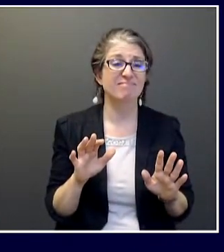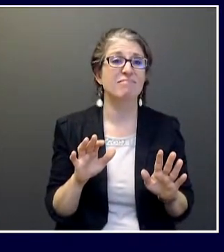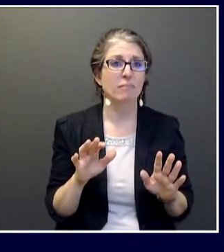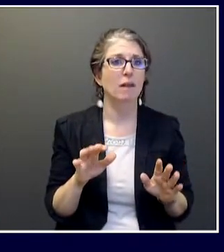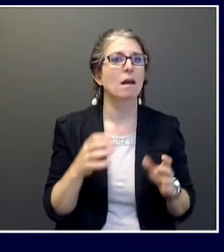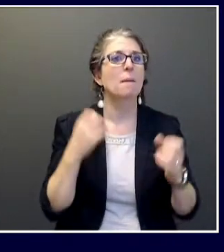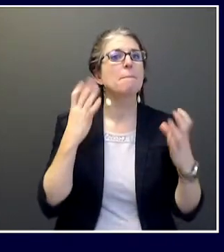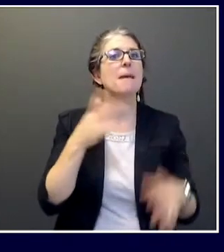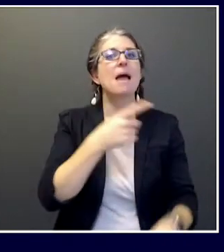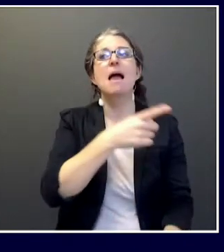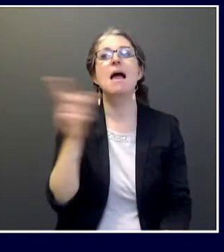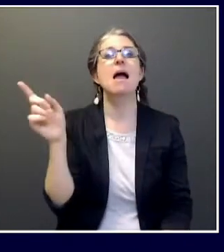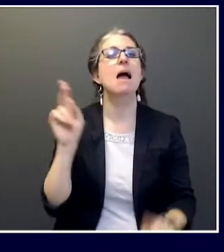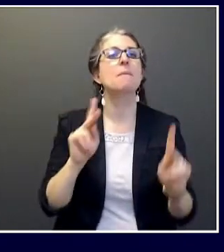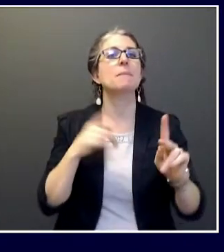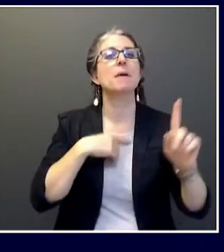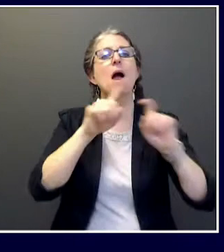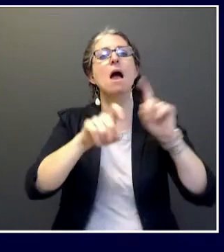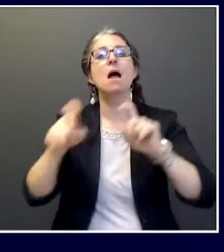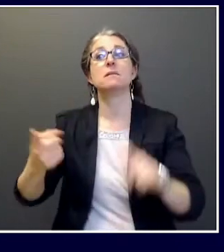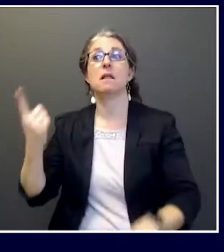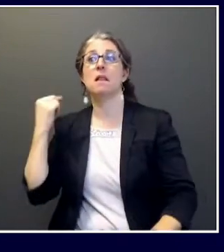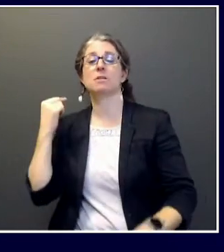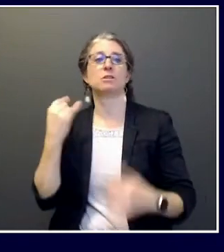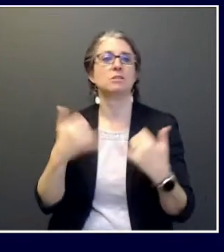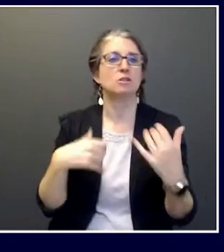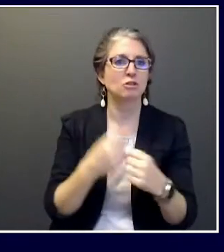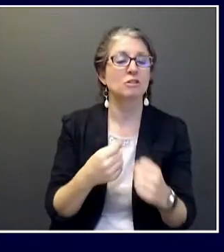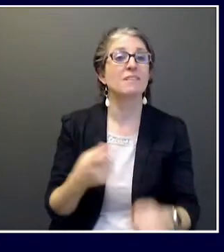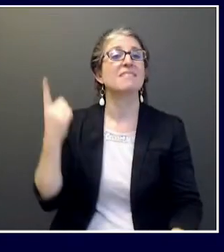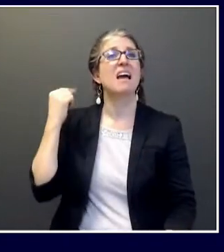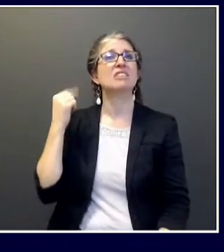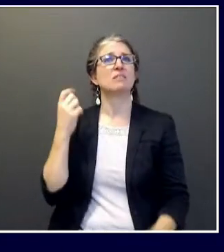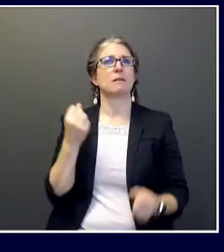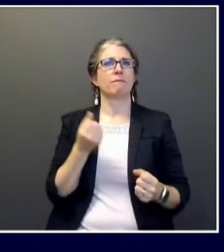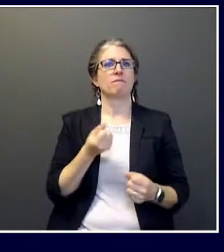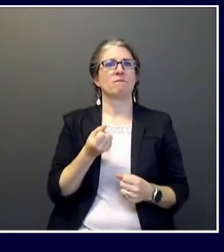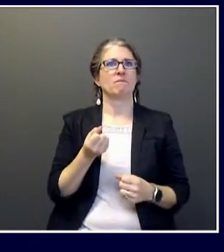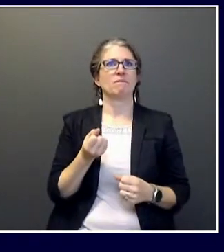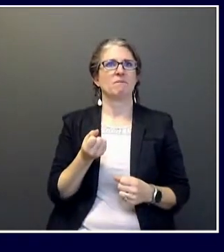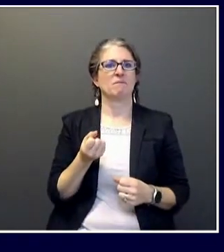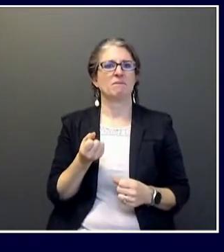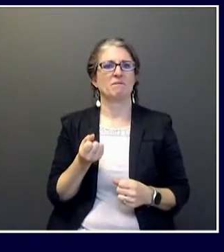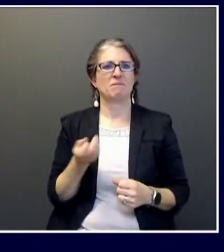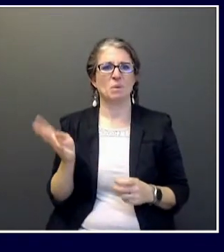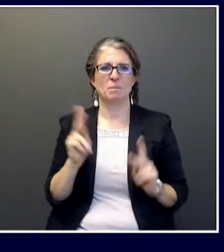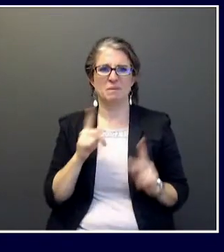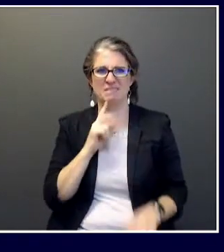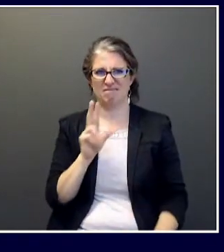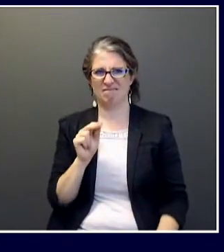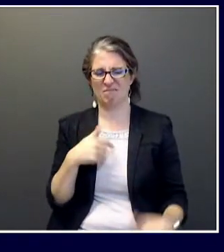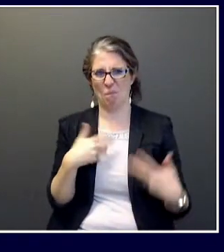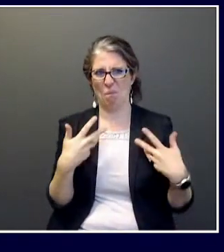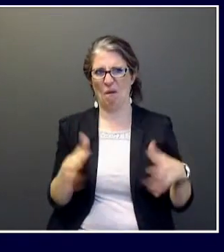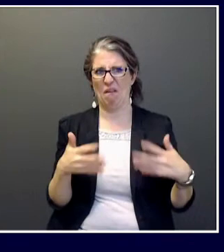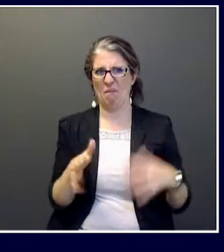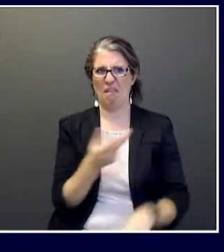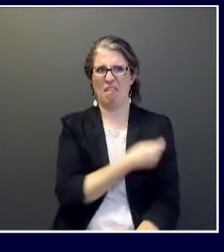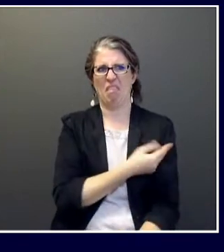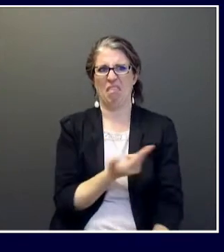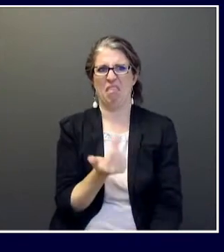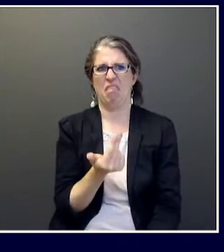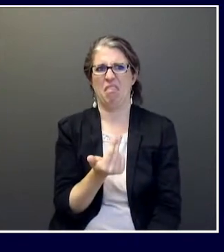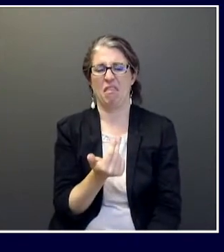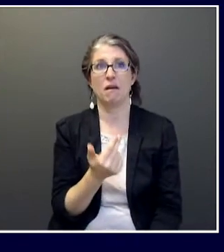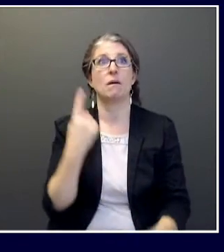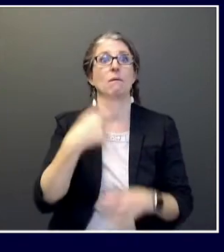data are thankfully different, insofar as more people are getting vaccinated than initially said that they would a year ago. The same opportunity is